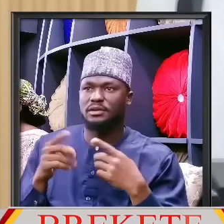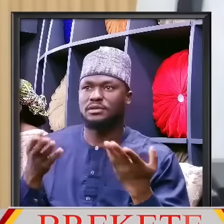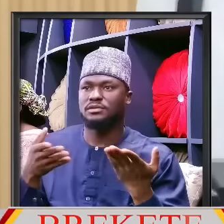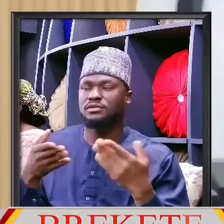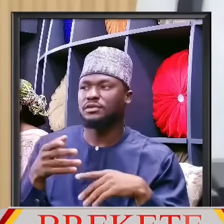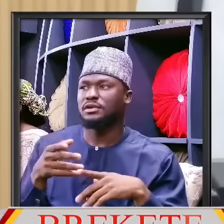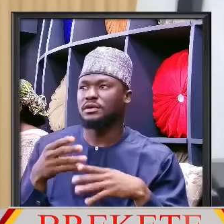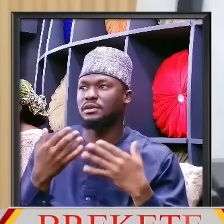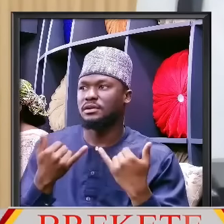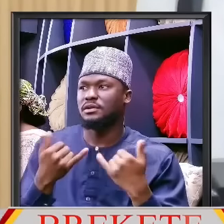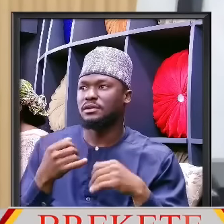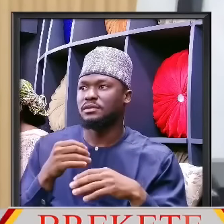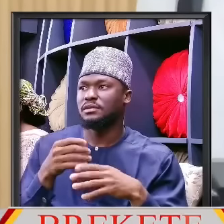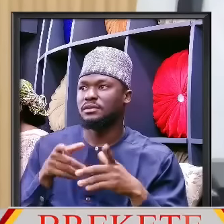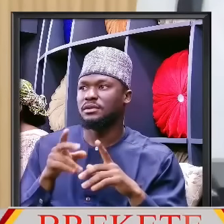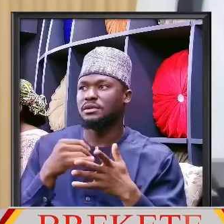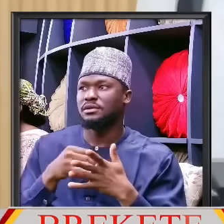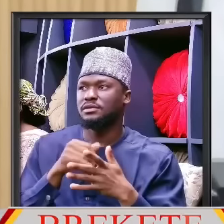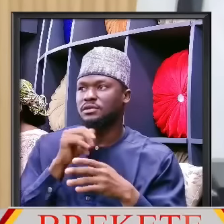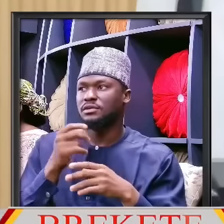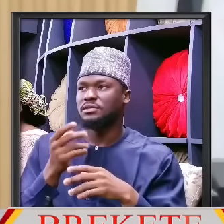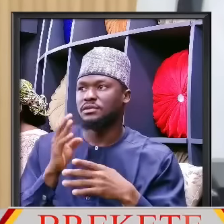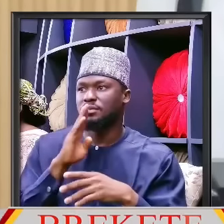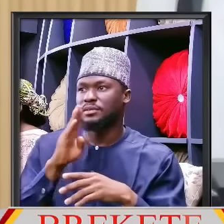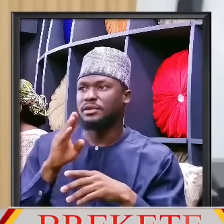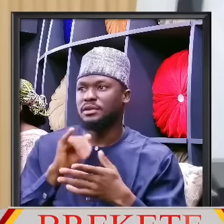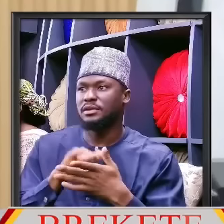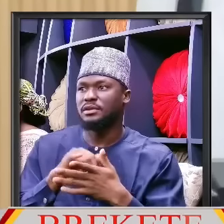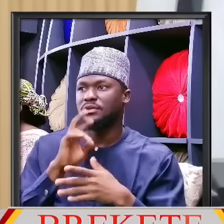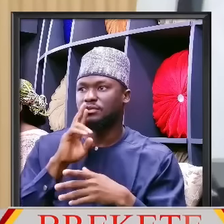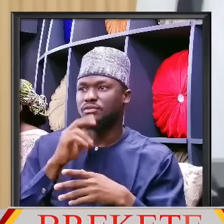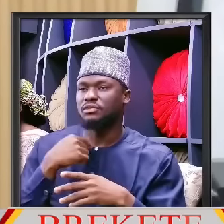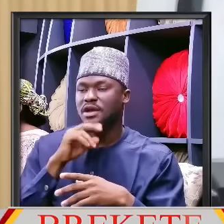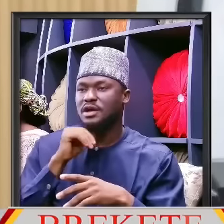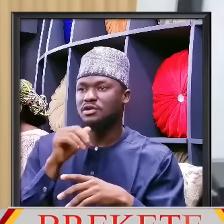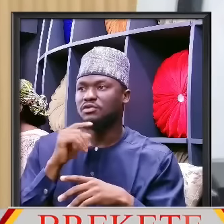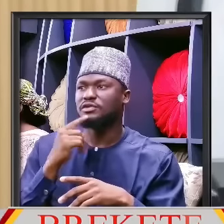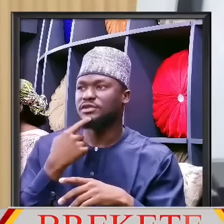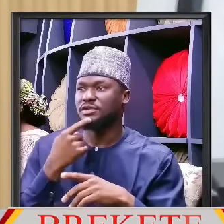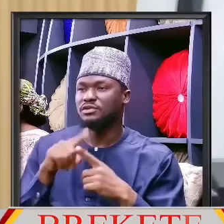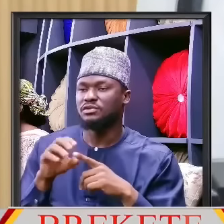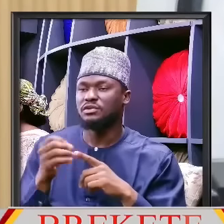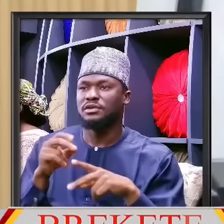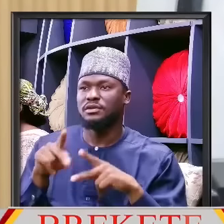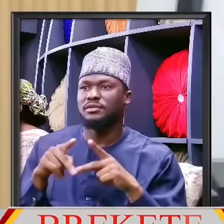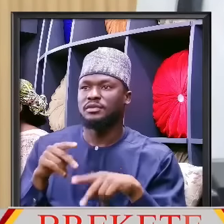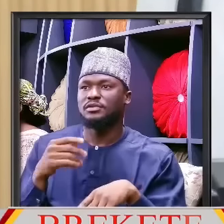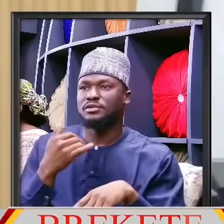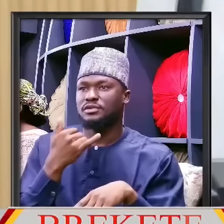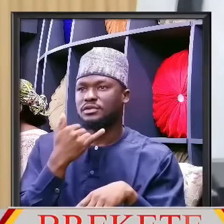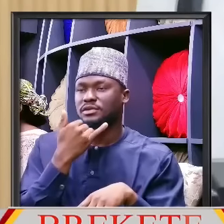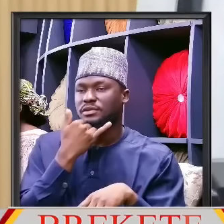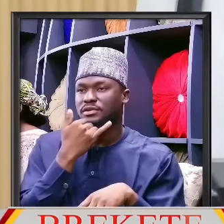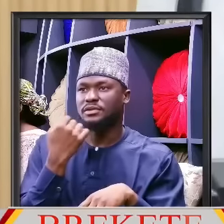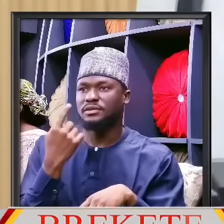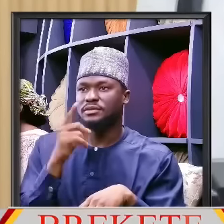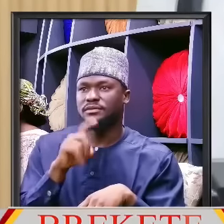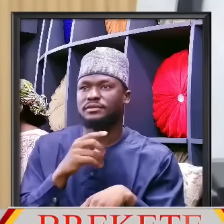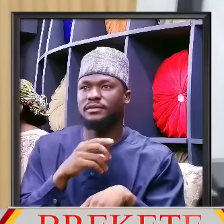I beg, make you know, be like say we be insensitive to other people's plights. You